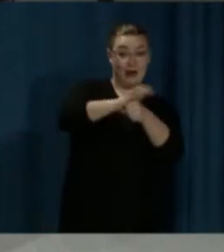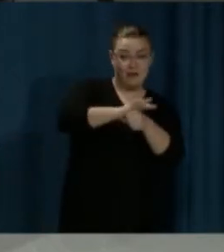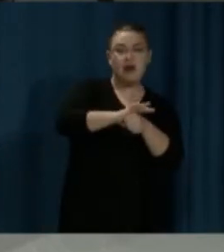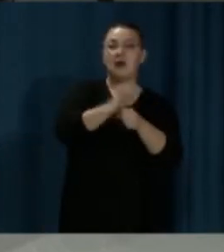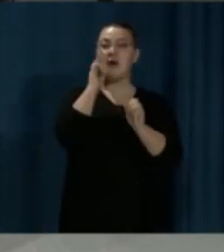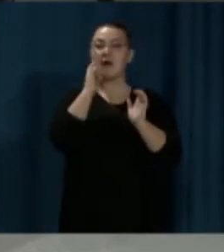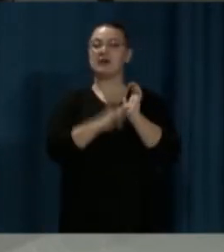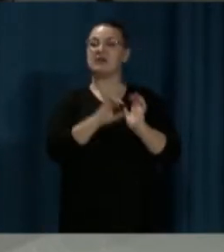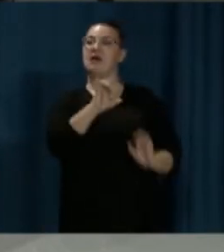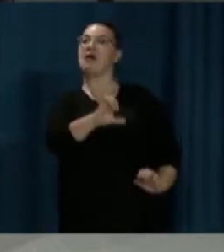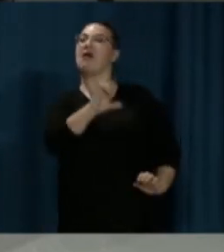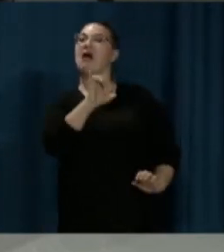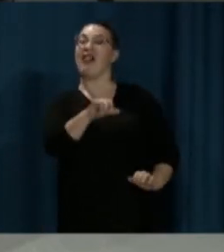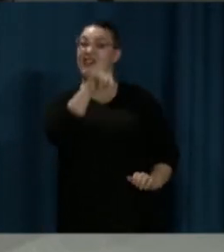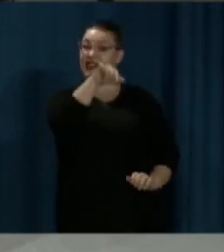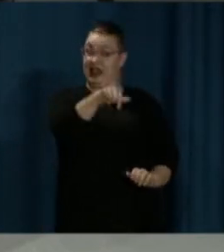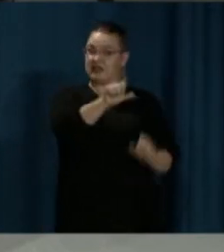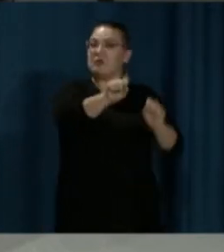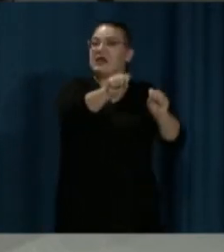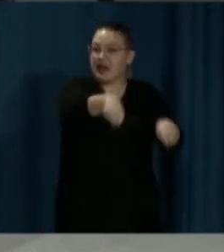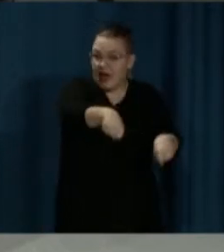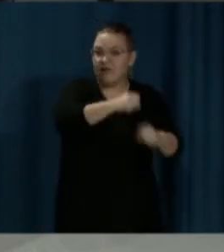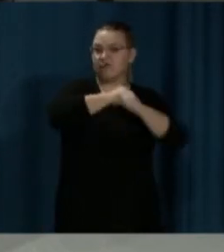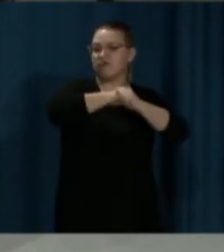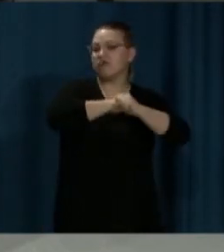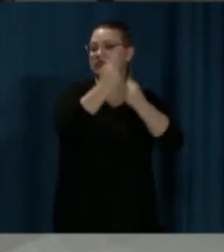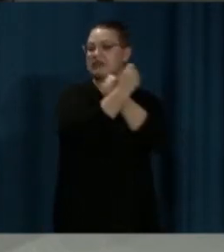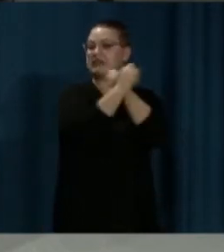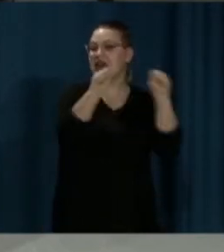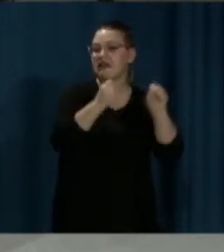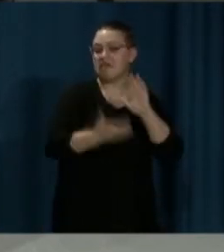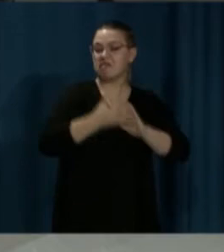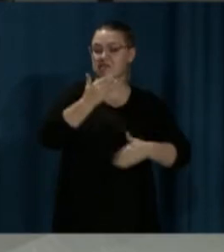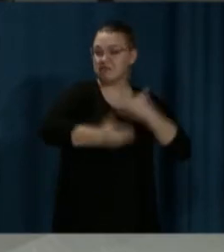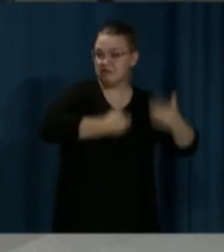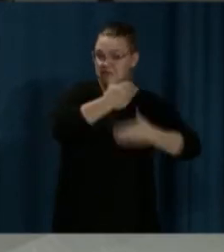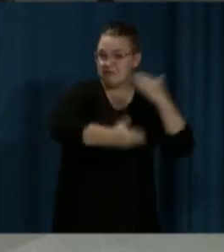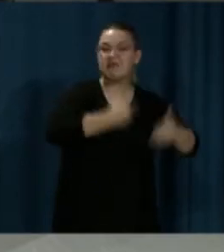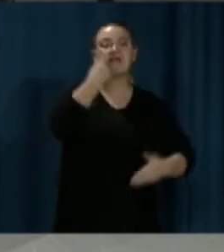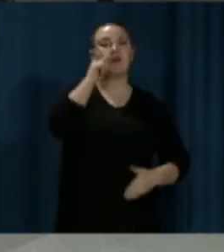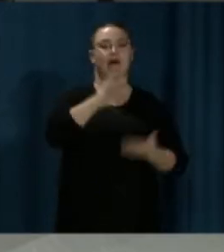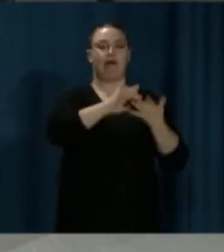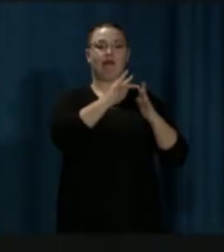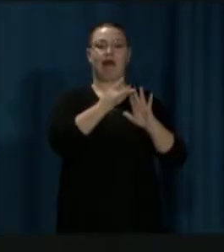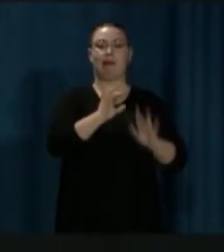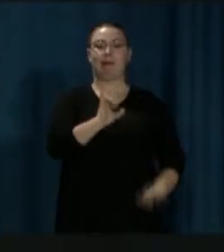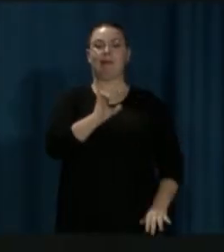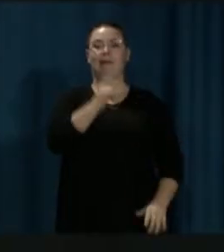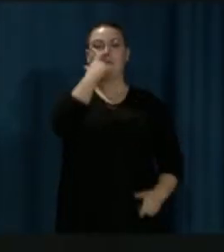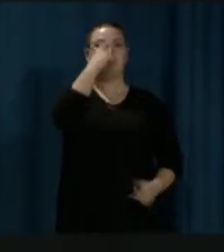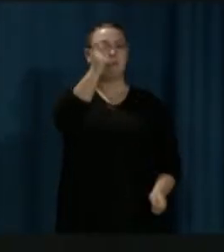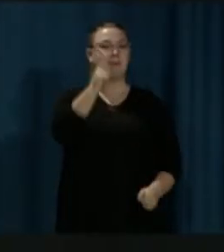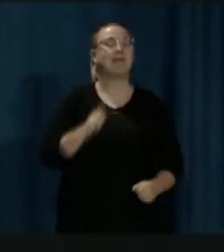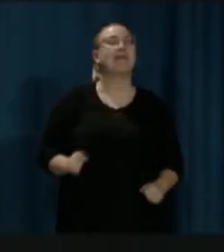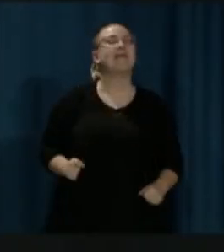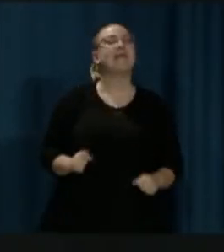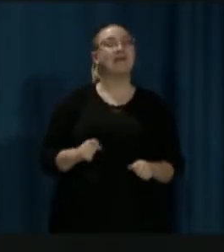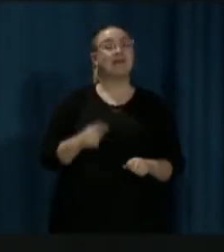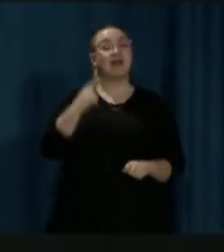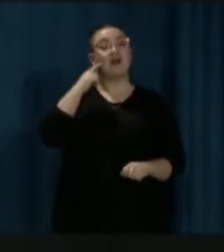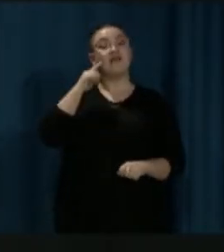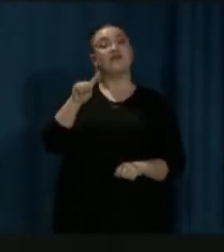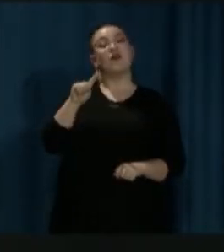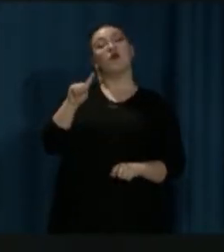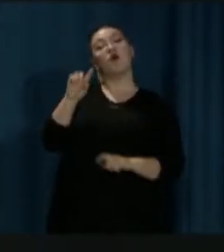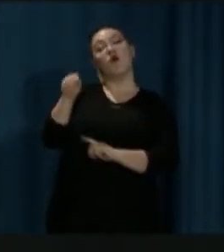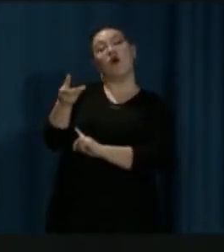recognize, oh, we can do this securely and effectively in an online version, so that's good. What would it take for Ohio to